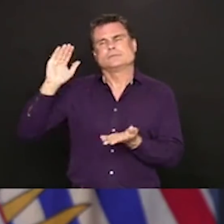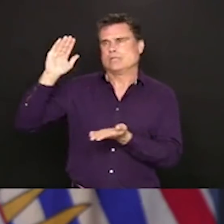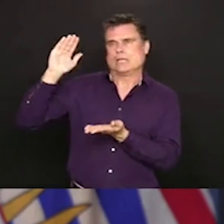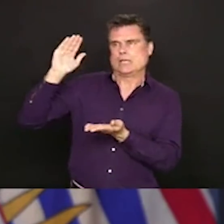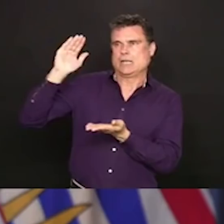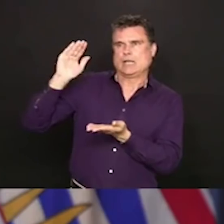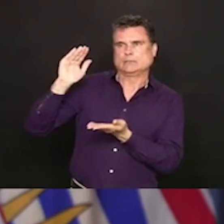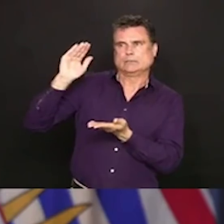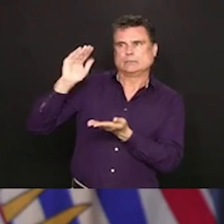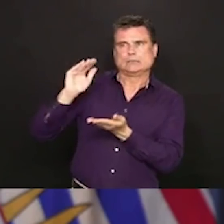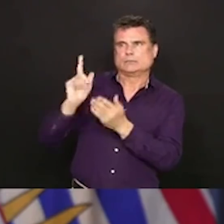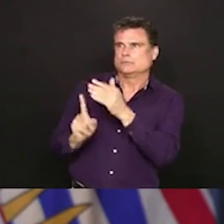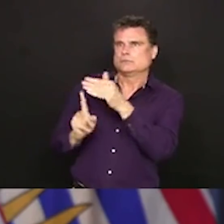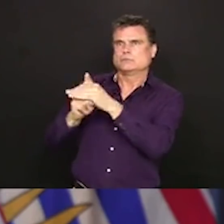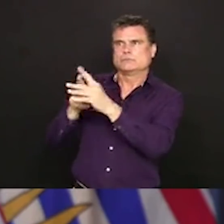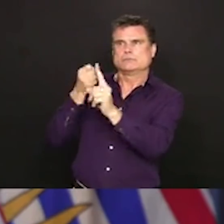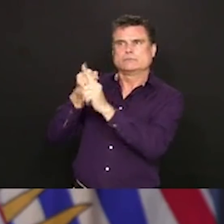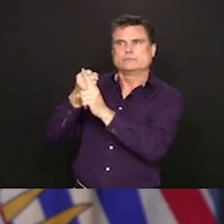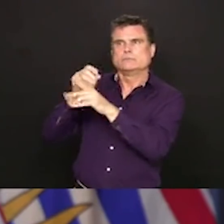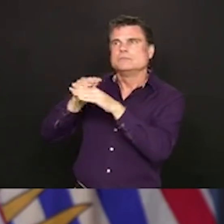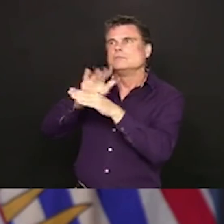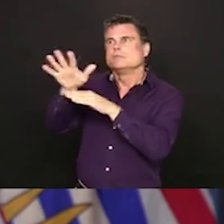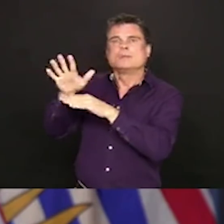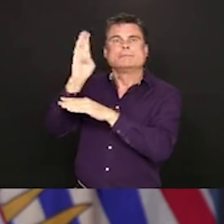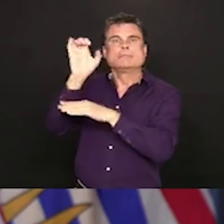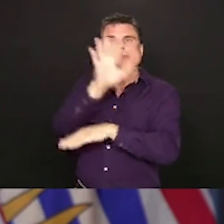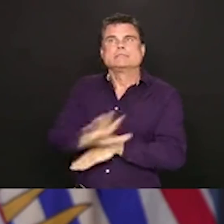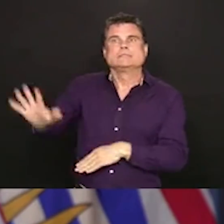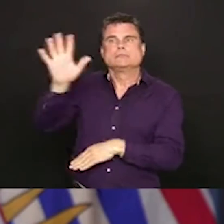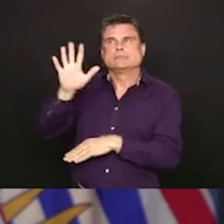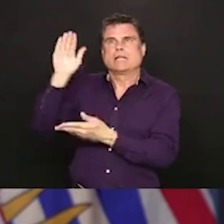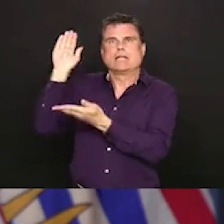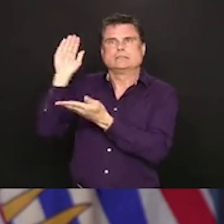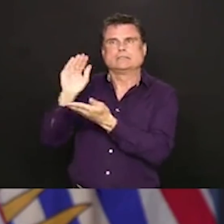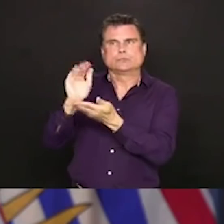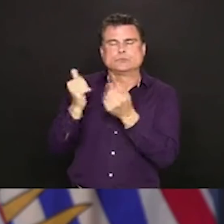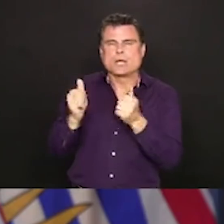province. So every decision that we take about what to